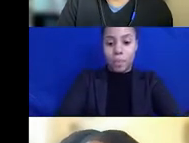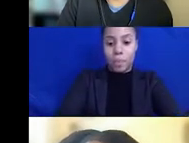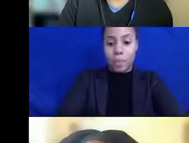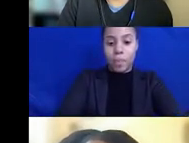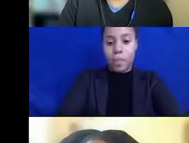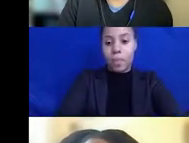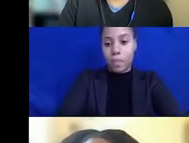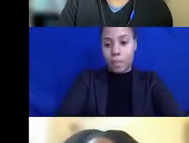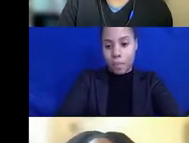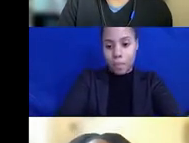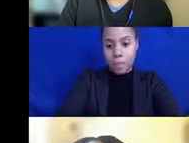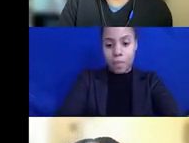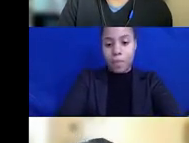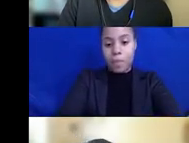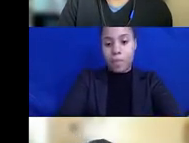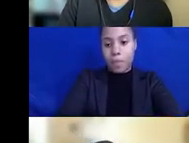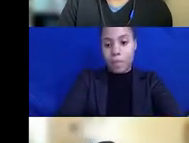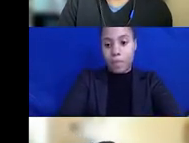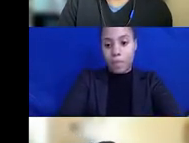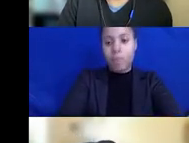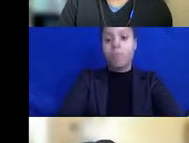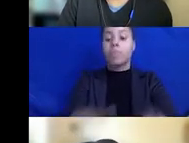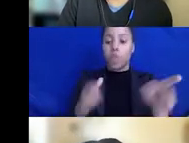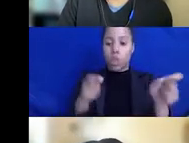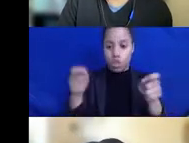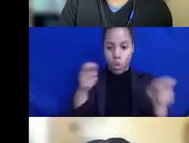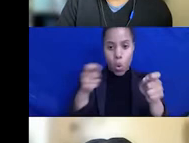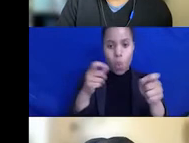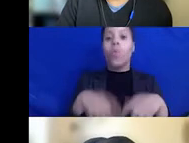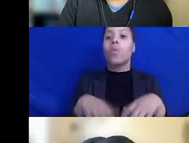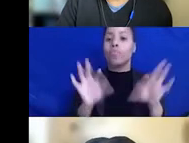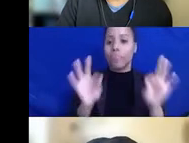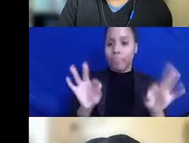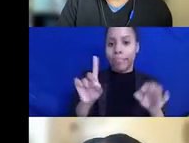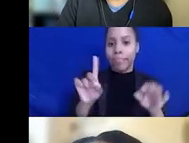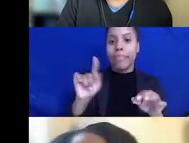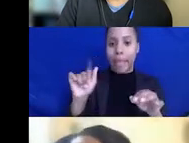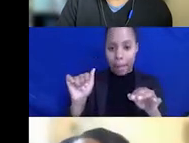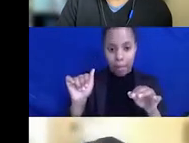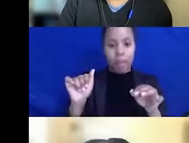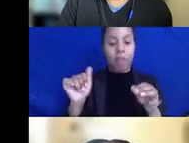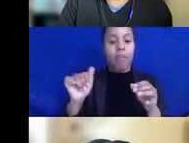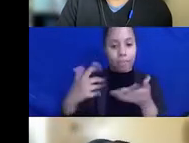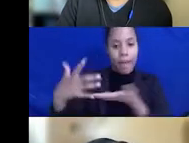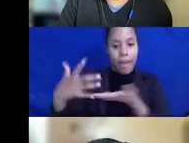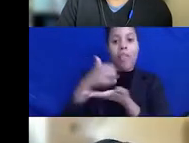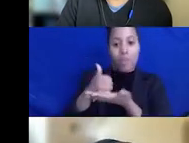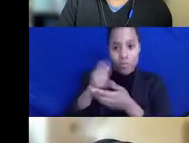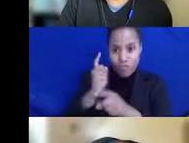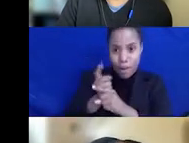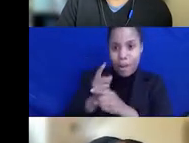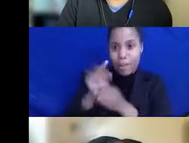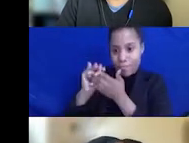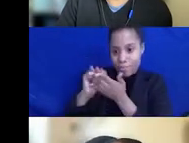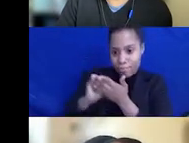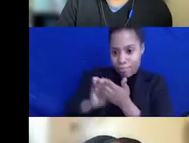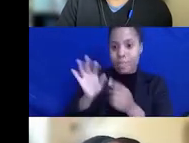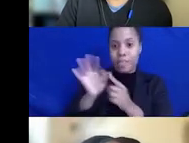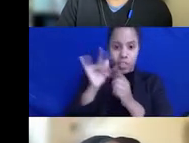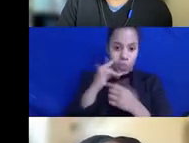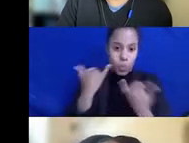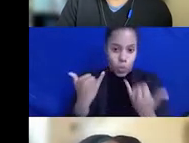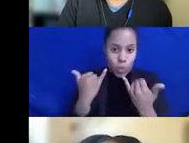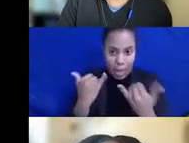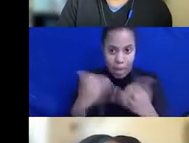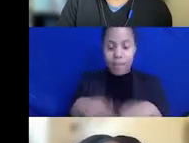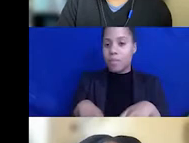Control, that's right. Data gathering, yes, especially today, all of the